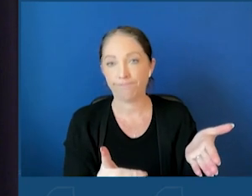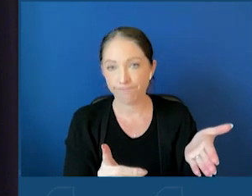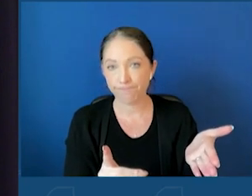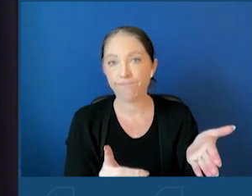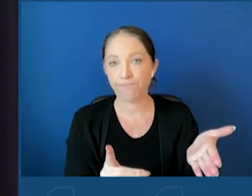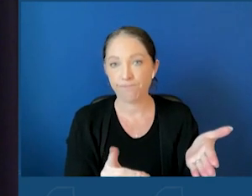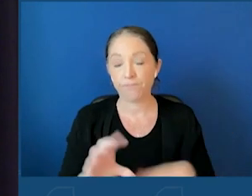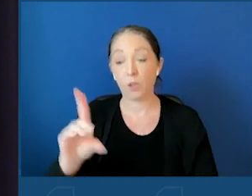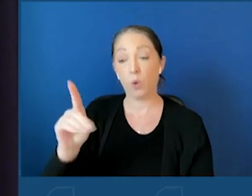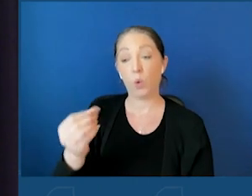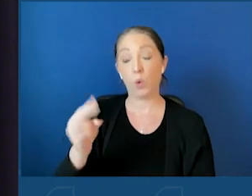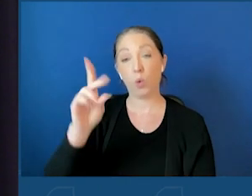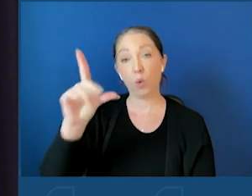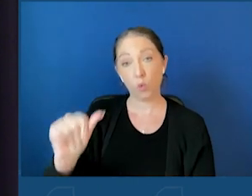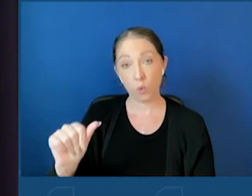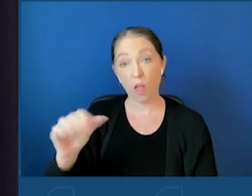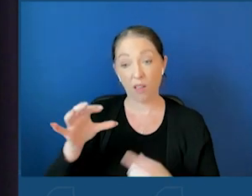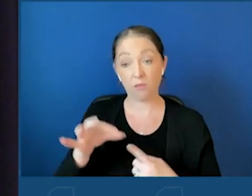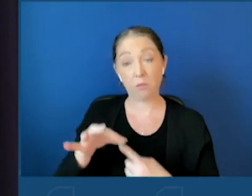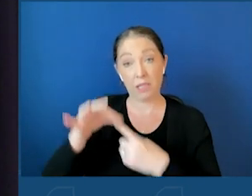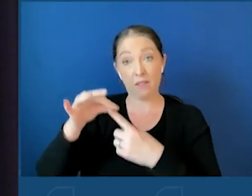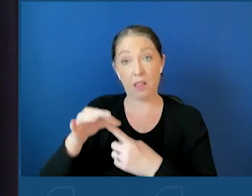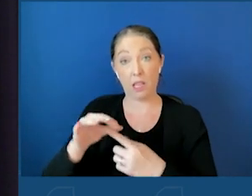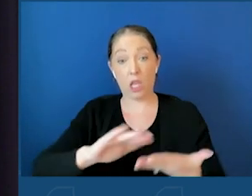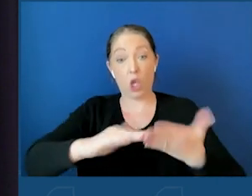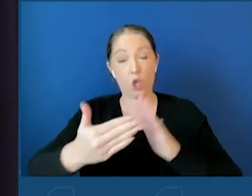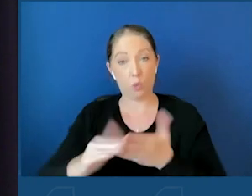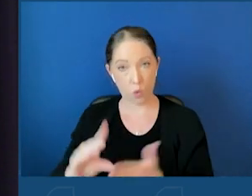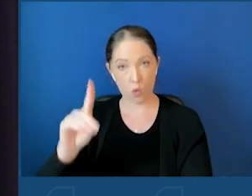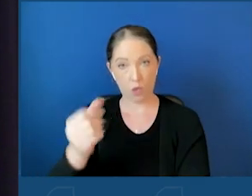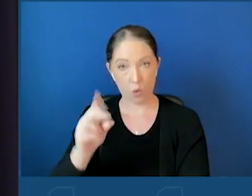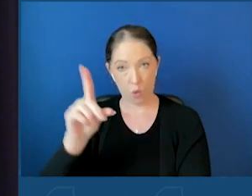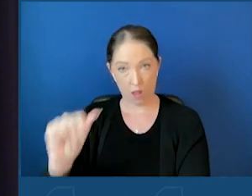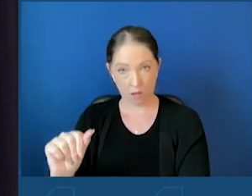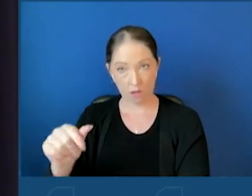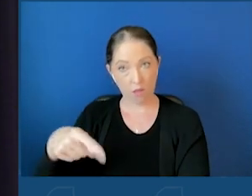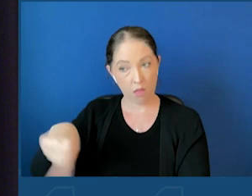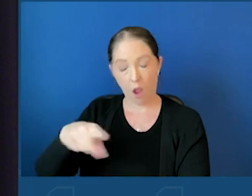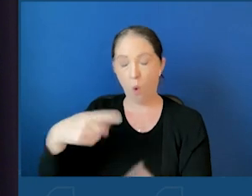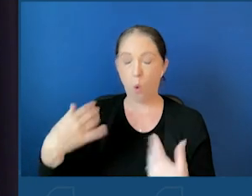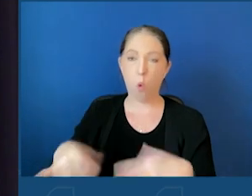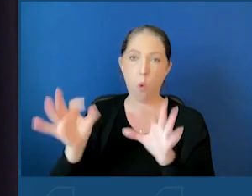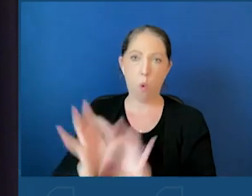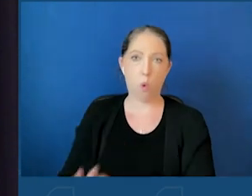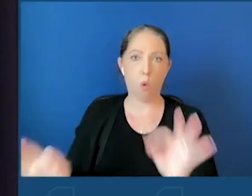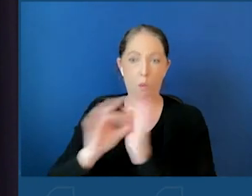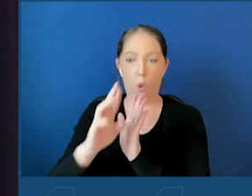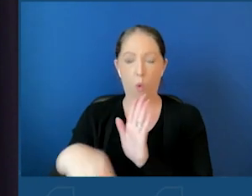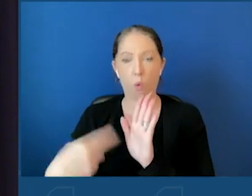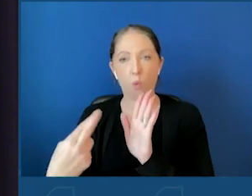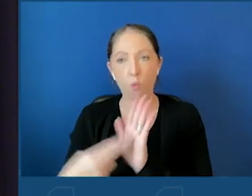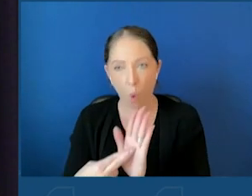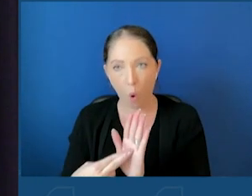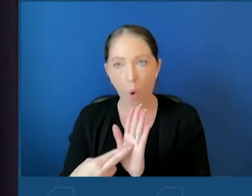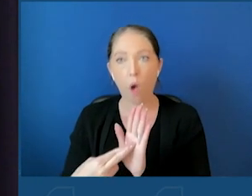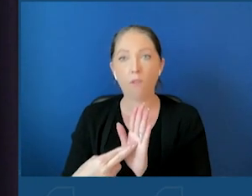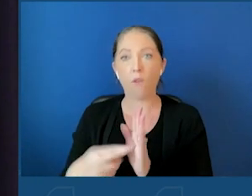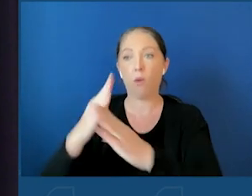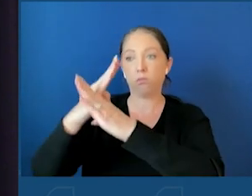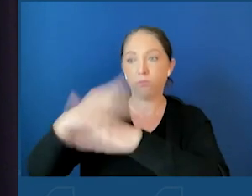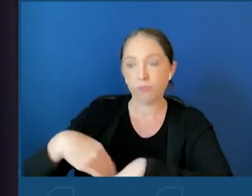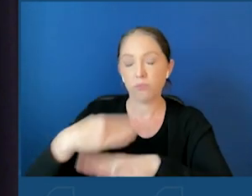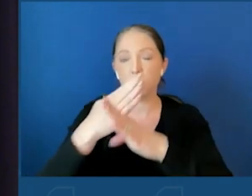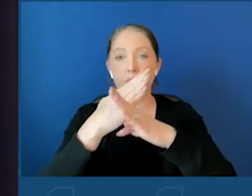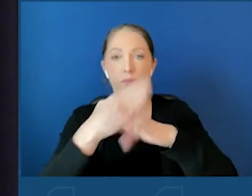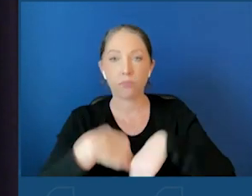Doulas, and particularly our community doulas, do play a crucial role in disrupting some of these key contributors to